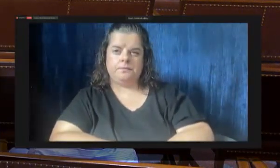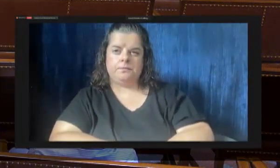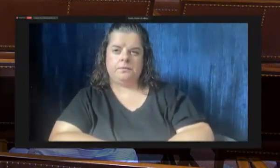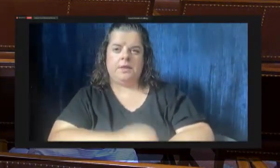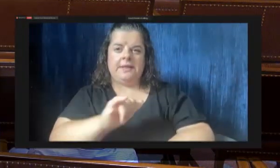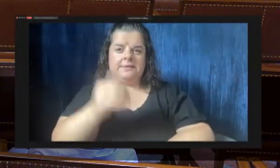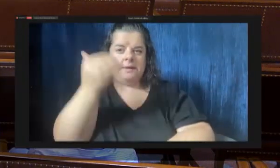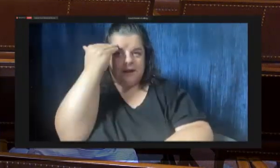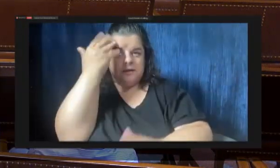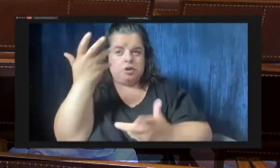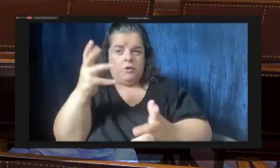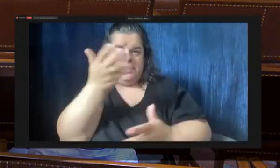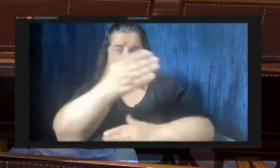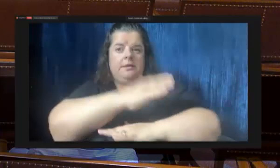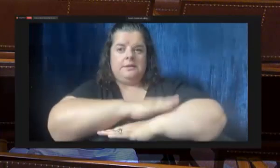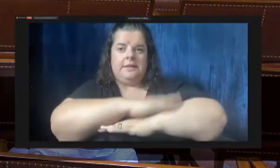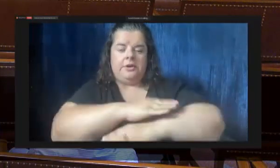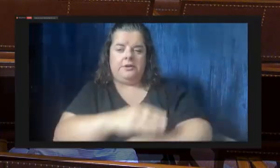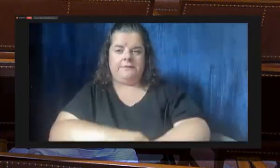is not going to